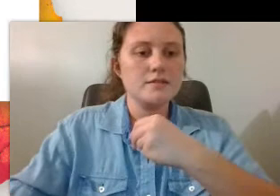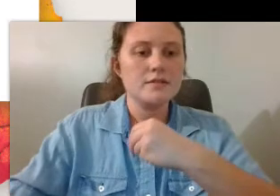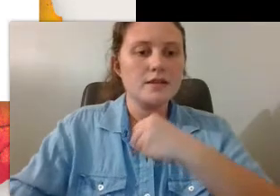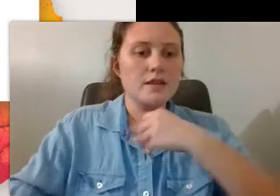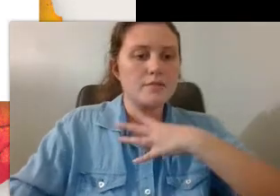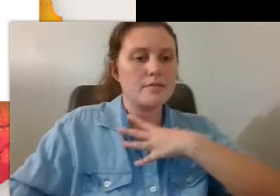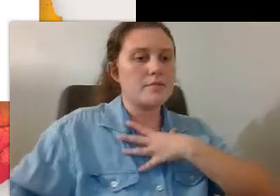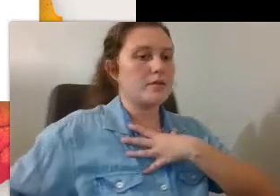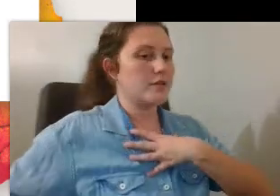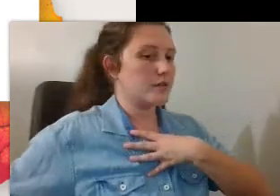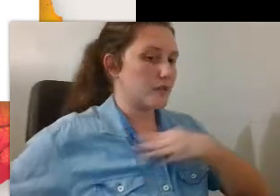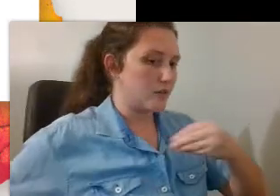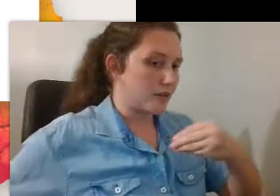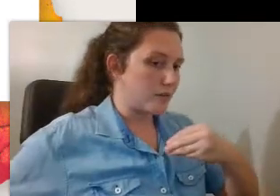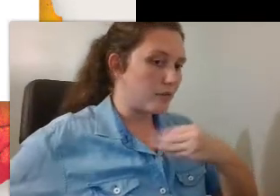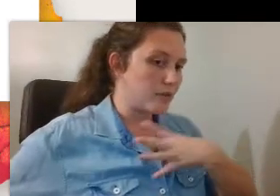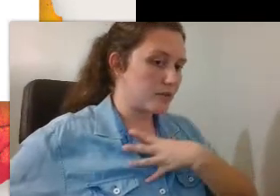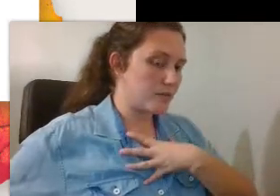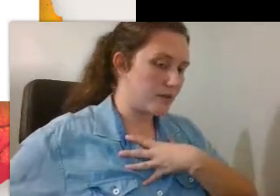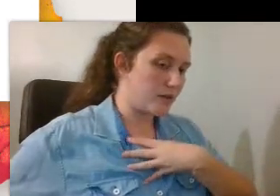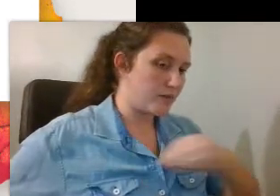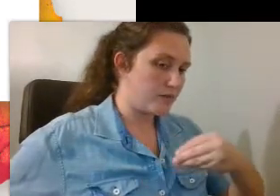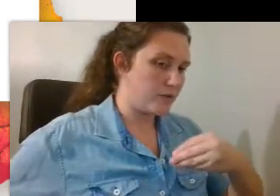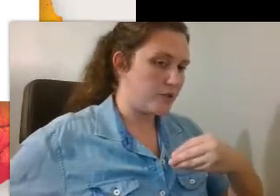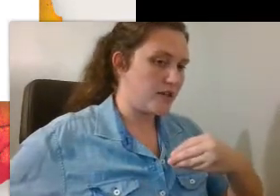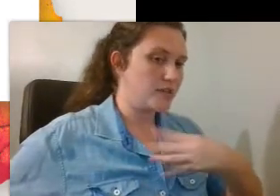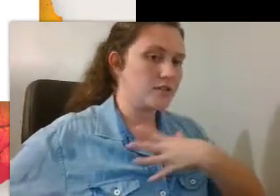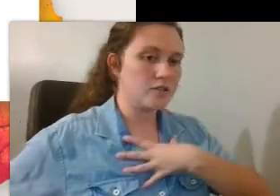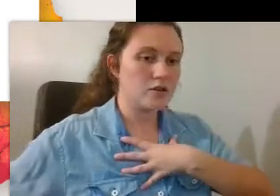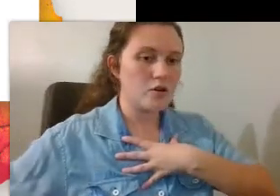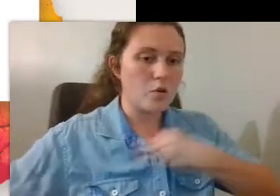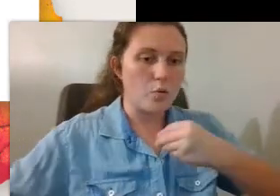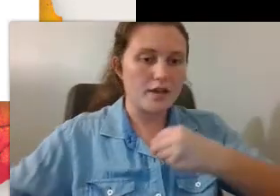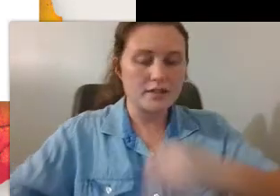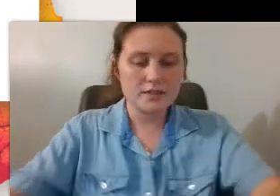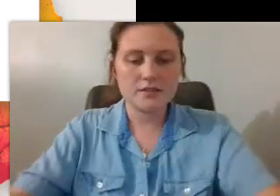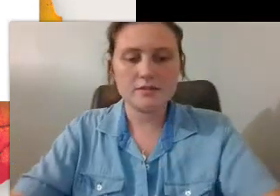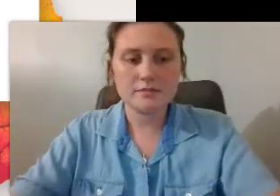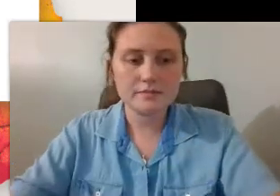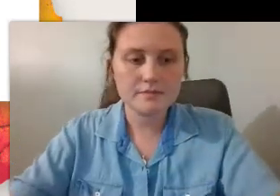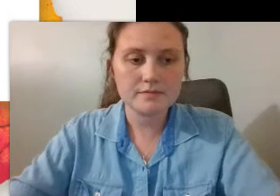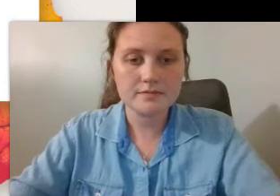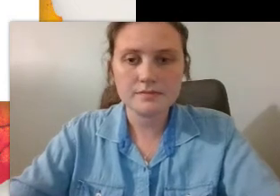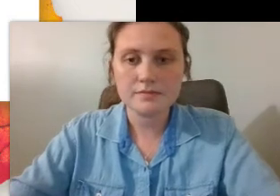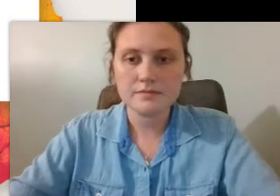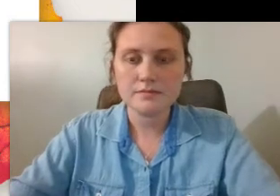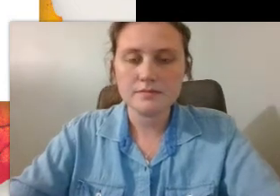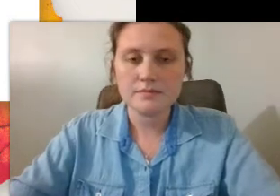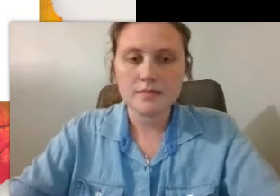White. Remember, it looks like you're kind of pulling something off your chest. White.